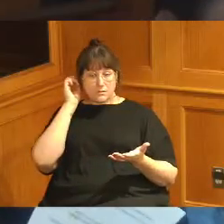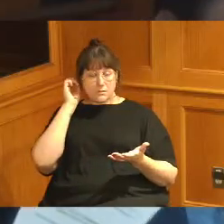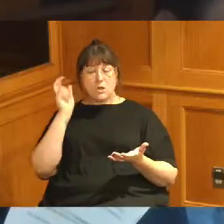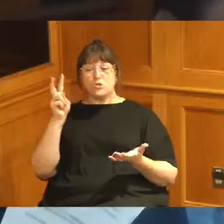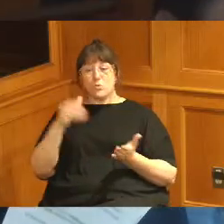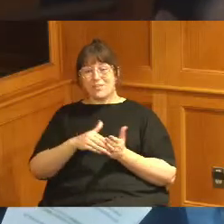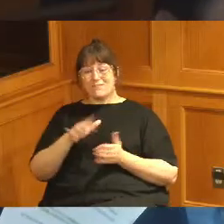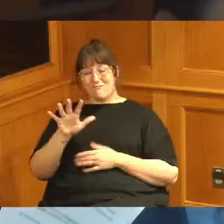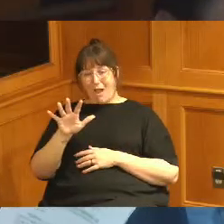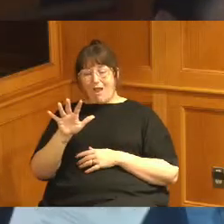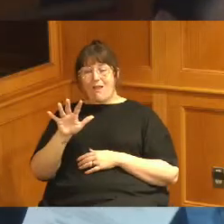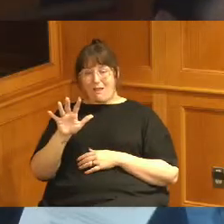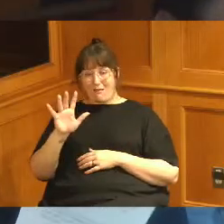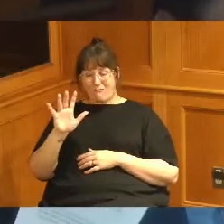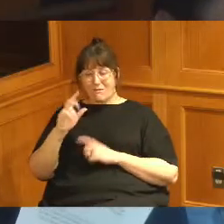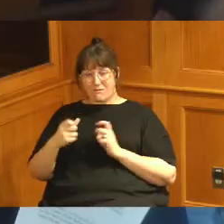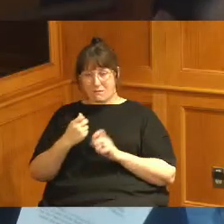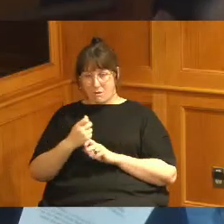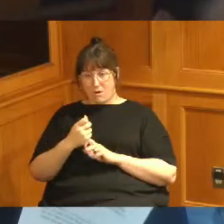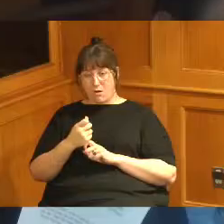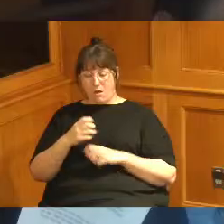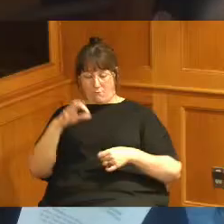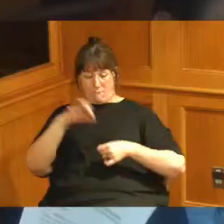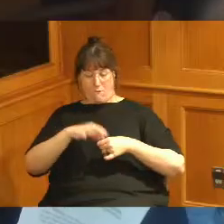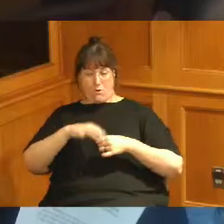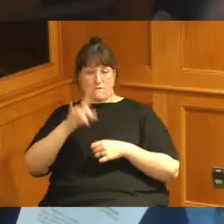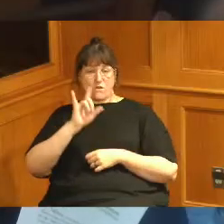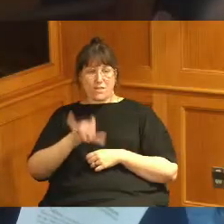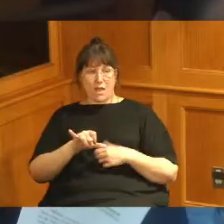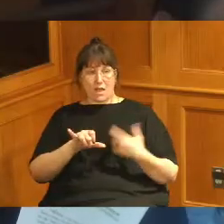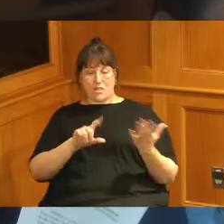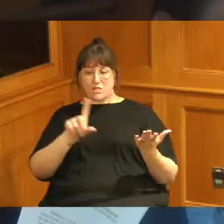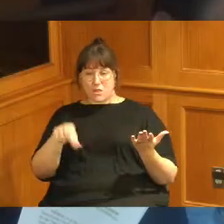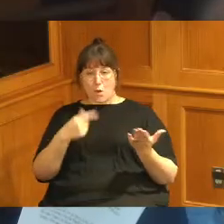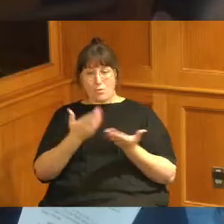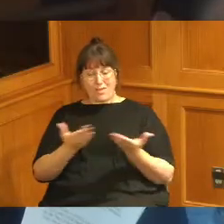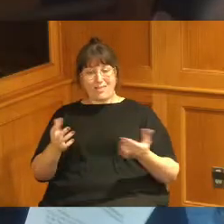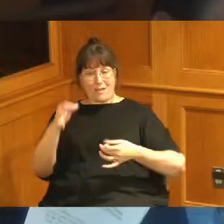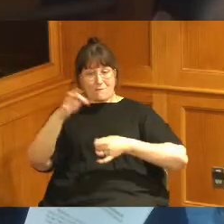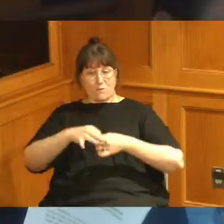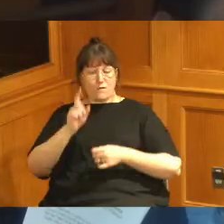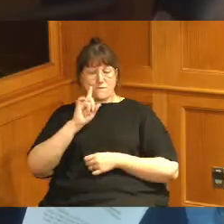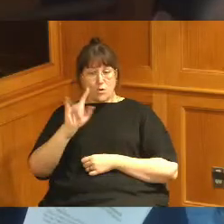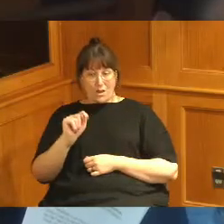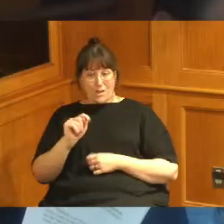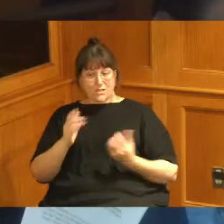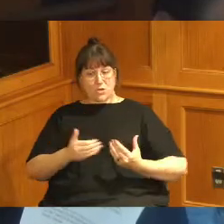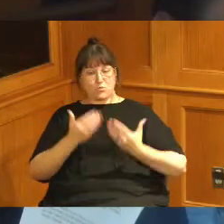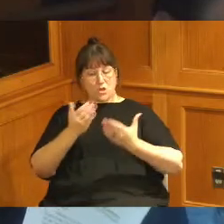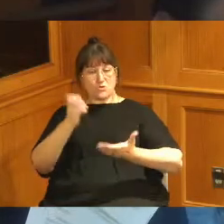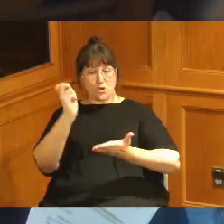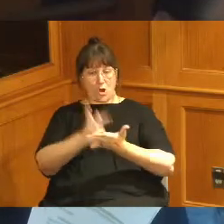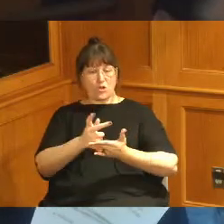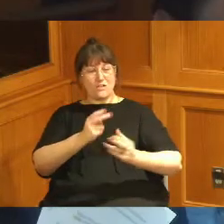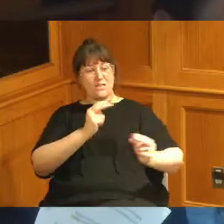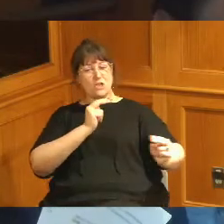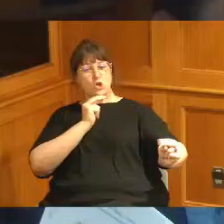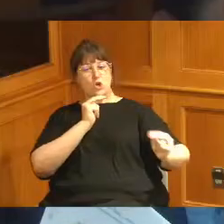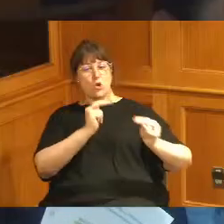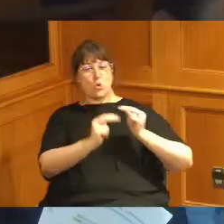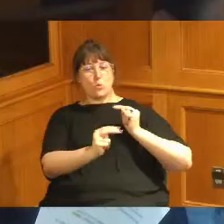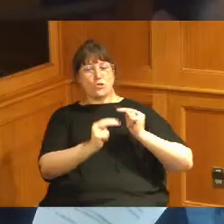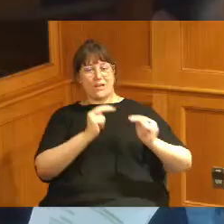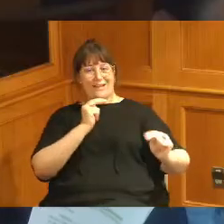what everybody said we got something, this is what was voted on. The only thing that's been voted on, resolution to authorize